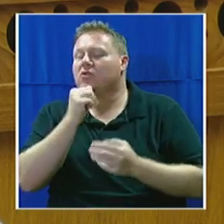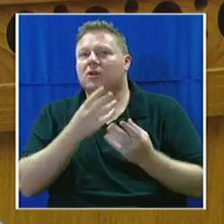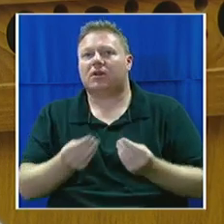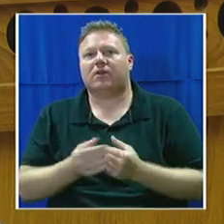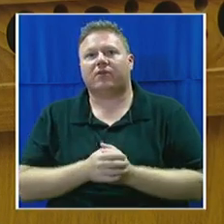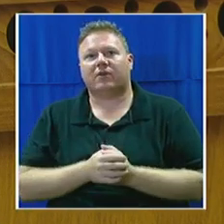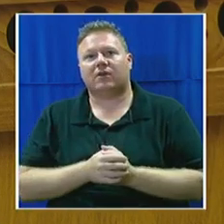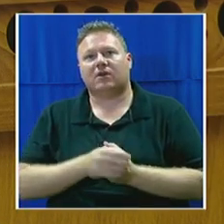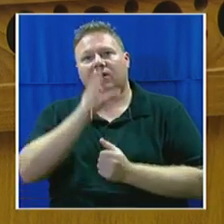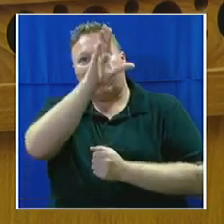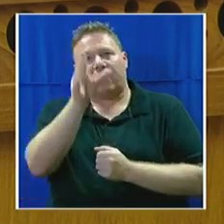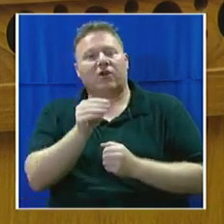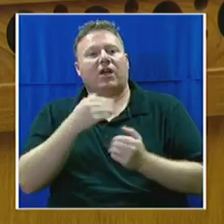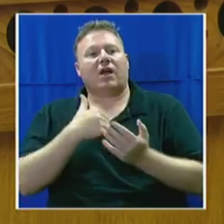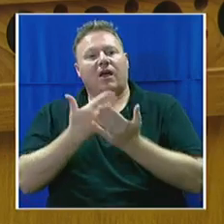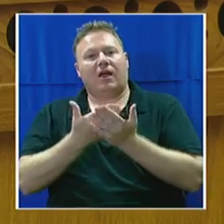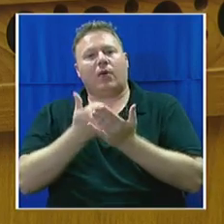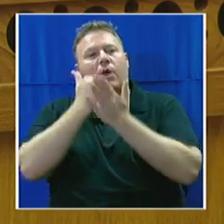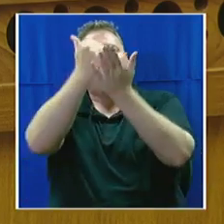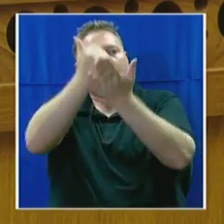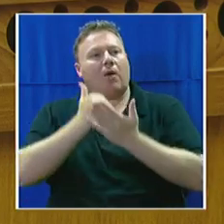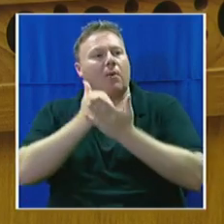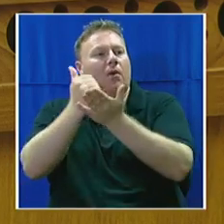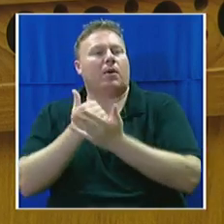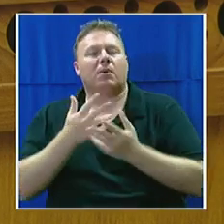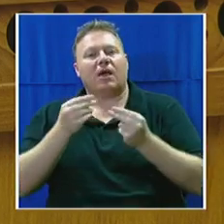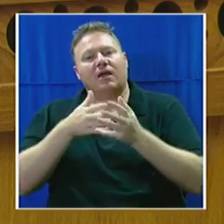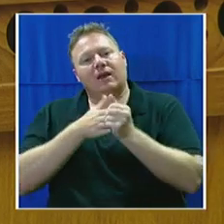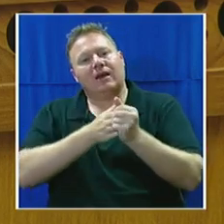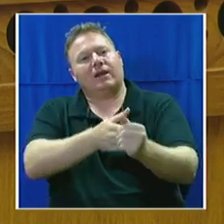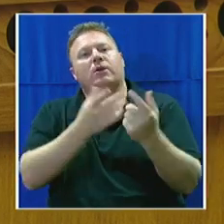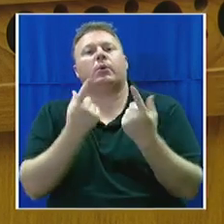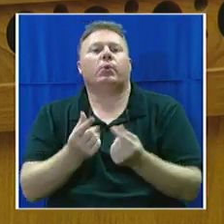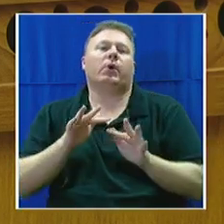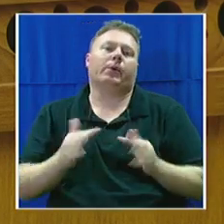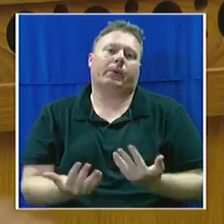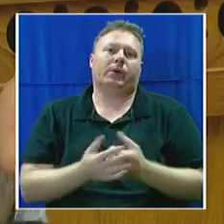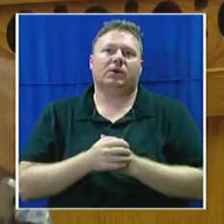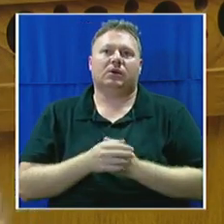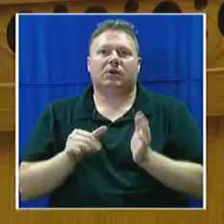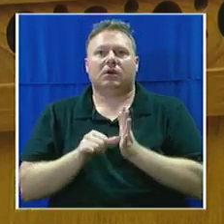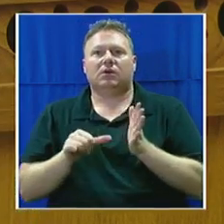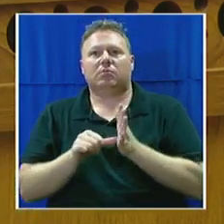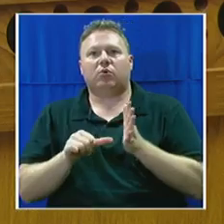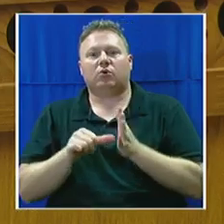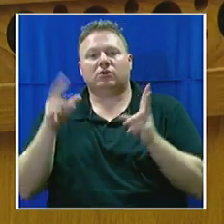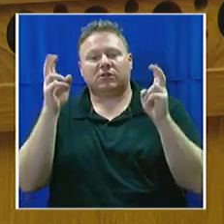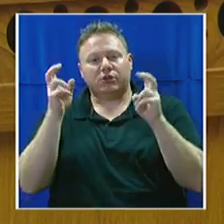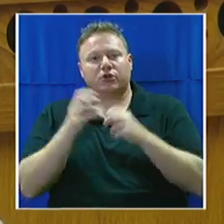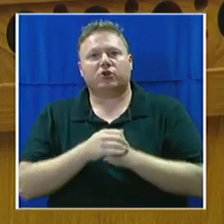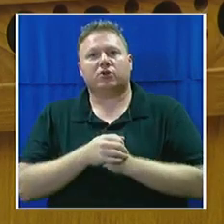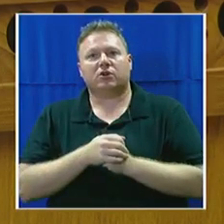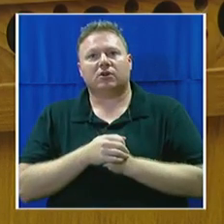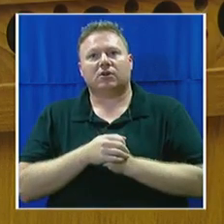on the continent, to say how can we be able to provide leadership on this question. These are important issues nokuthi xa bebuya abantu bakuthi